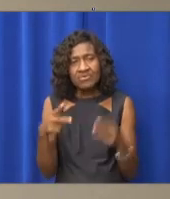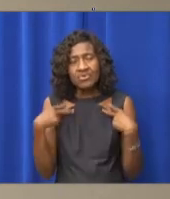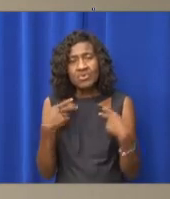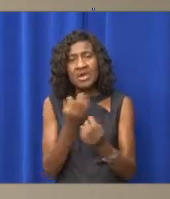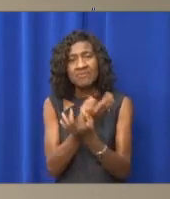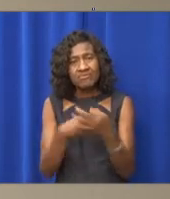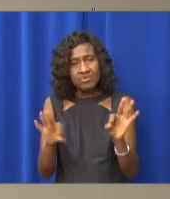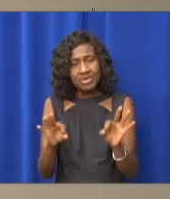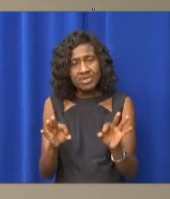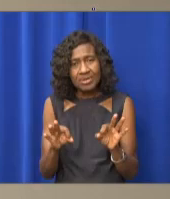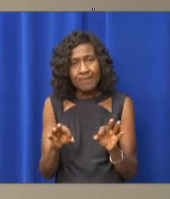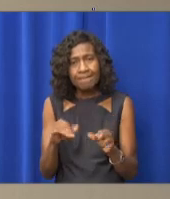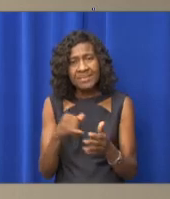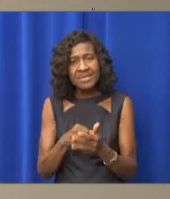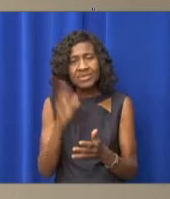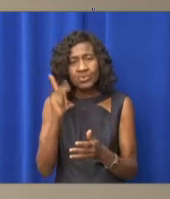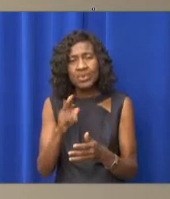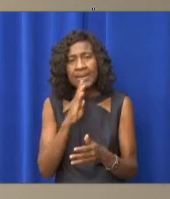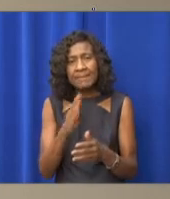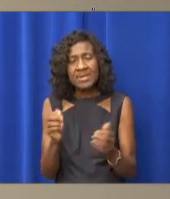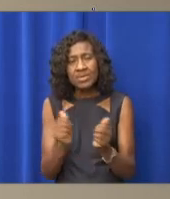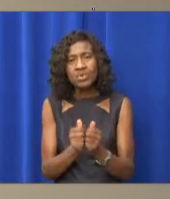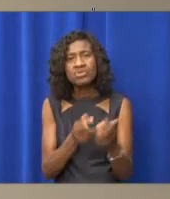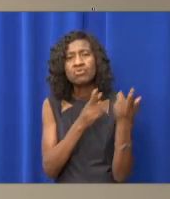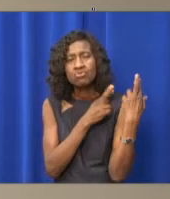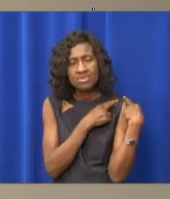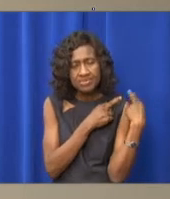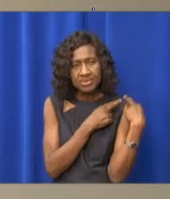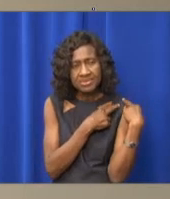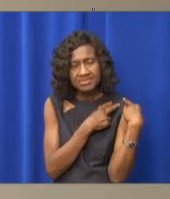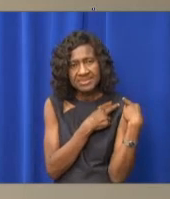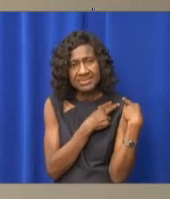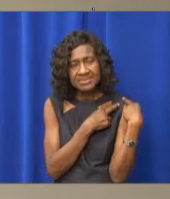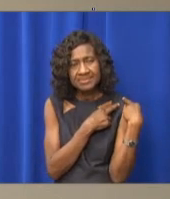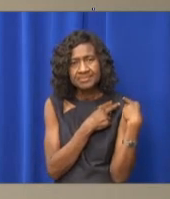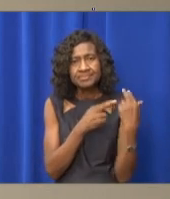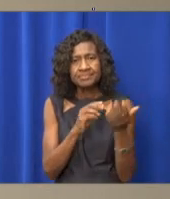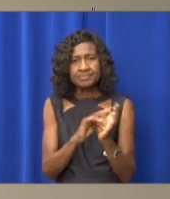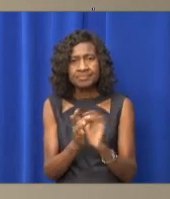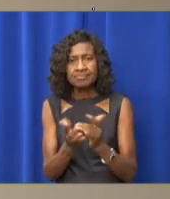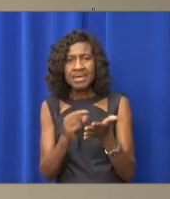Today's scripture is from Colossians 3:12-14.